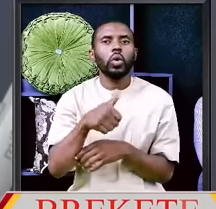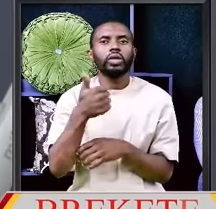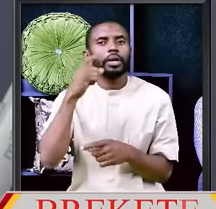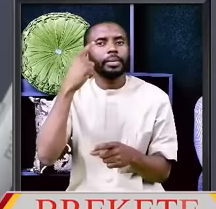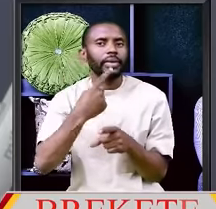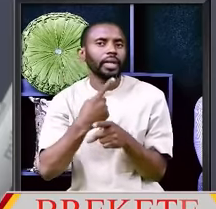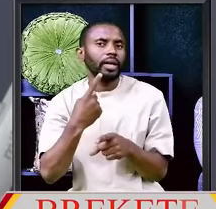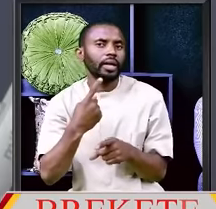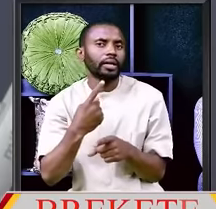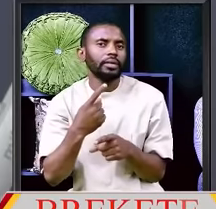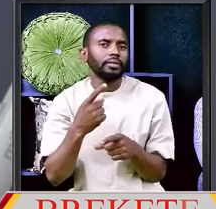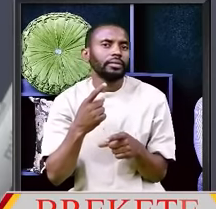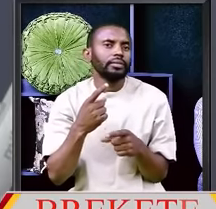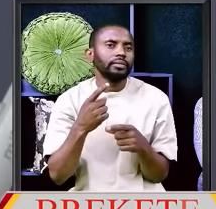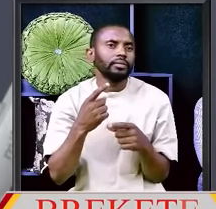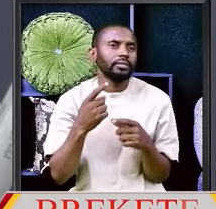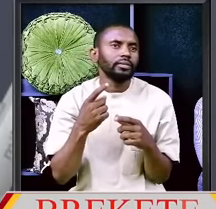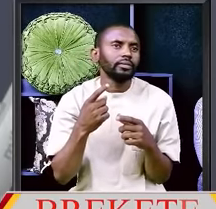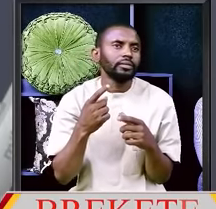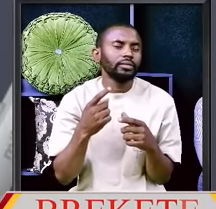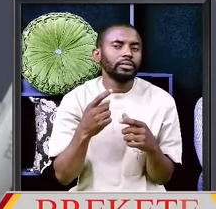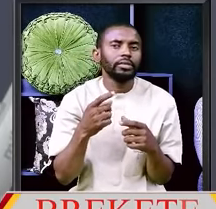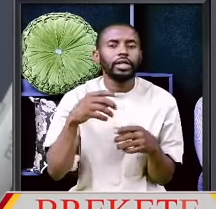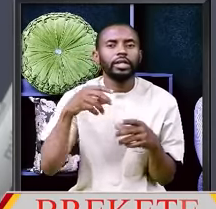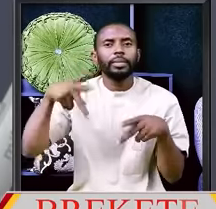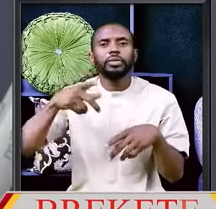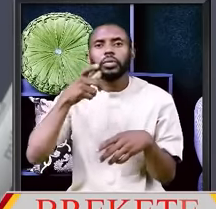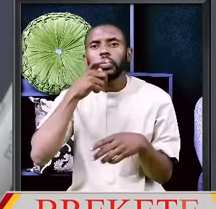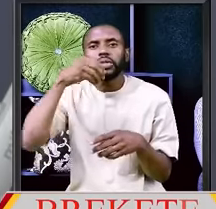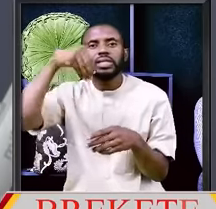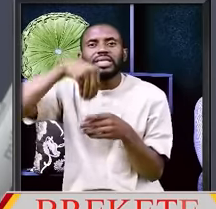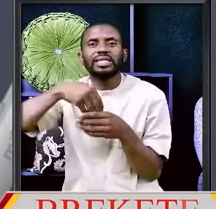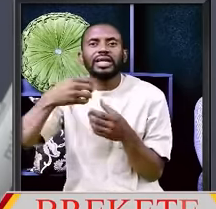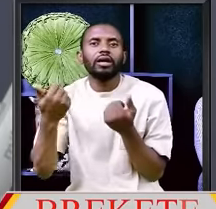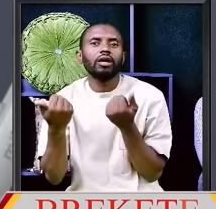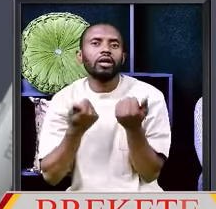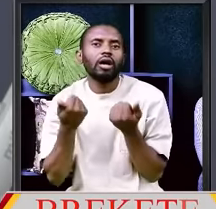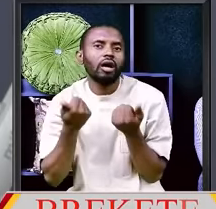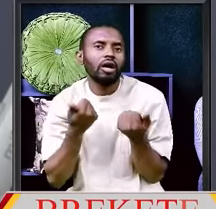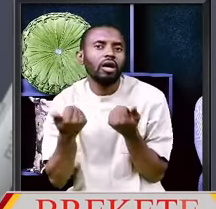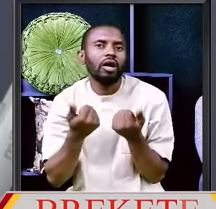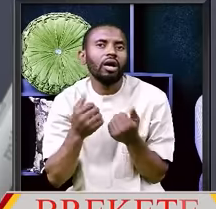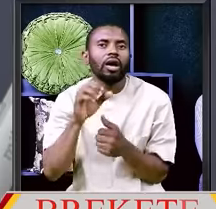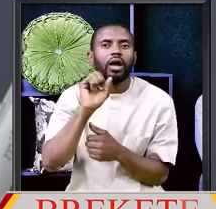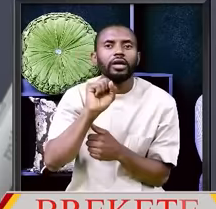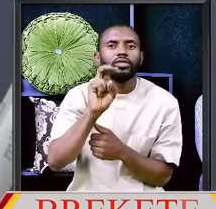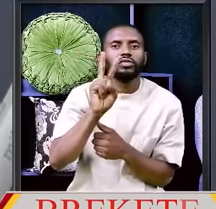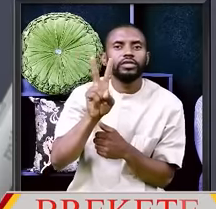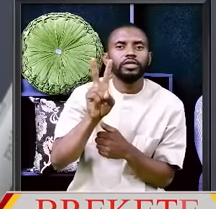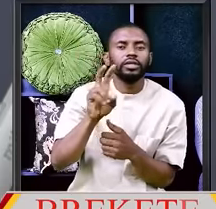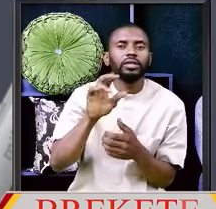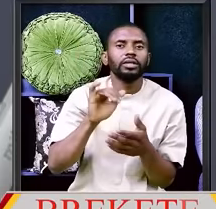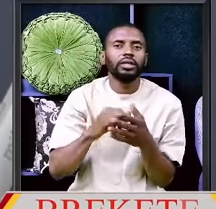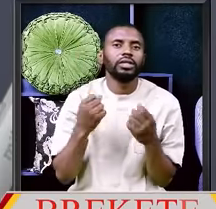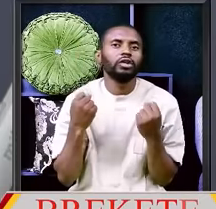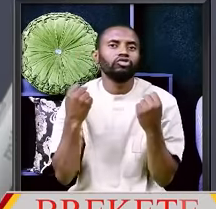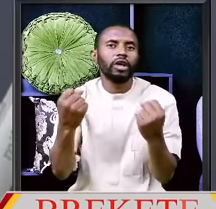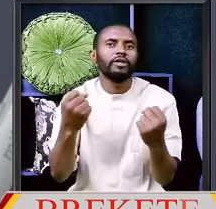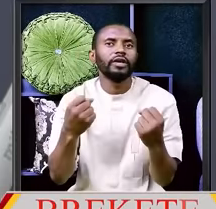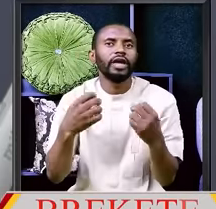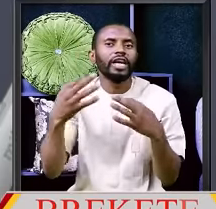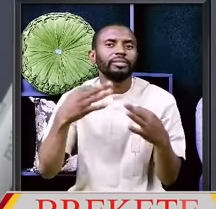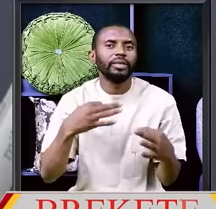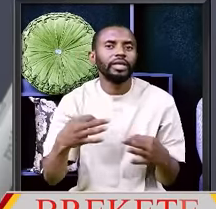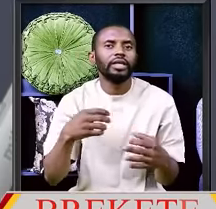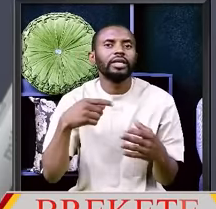before. So, send him, the one where they inside car, where they inside the SUV, when they go. Where see the thing happen on top